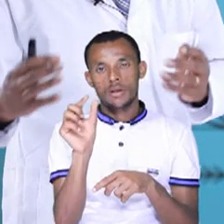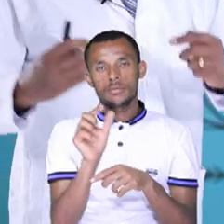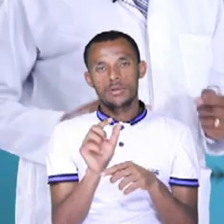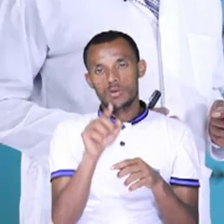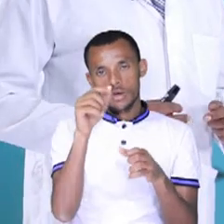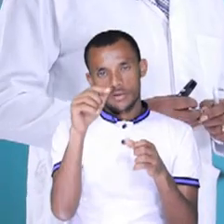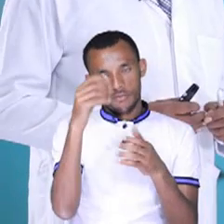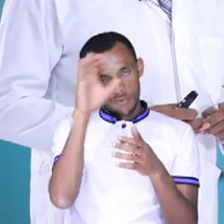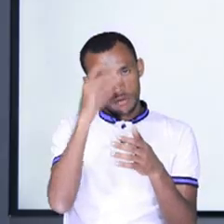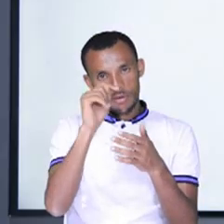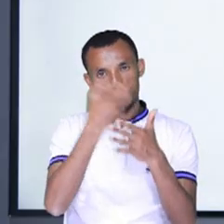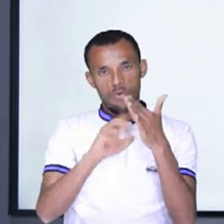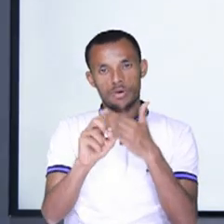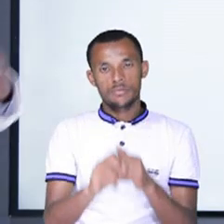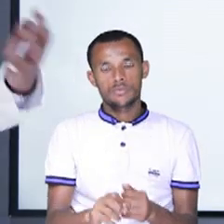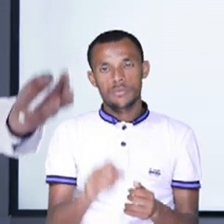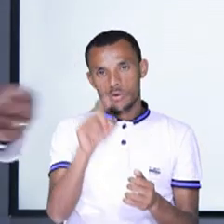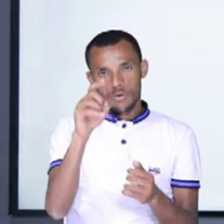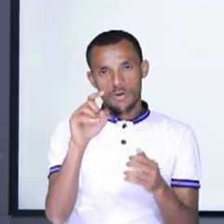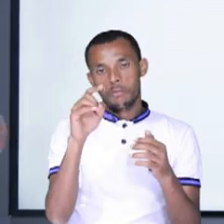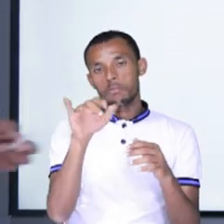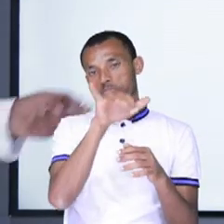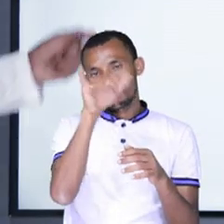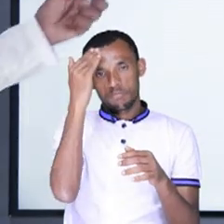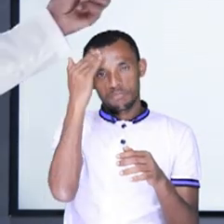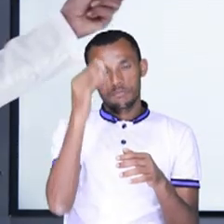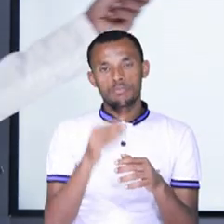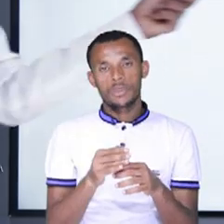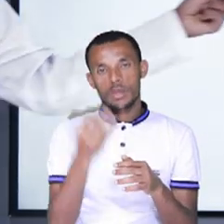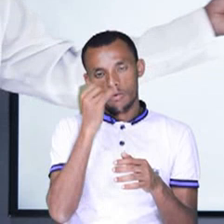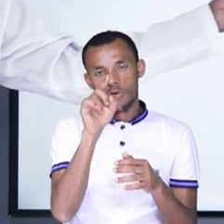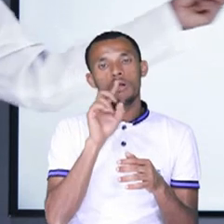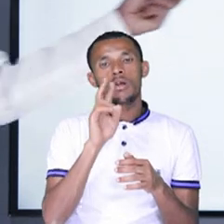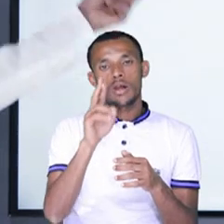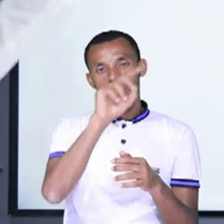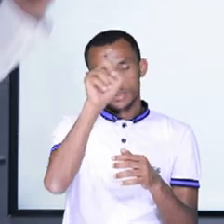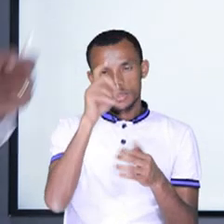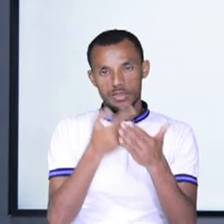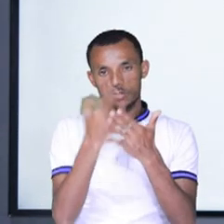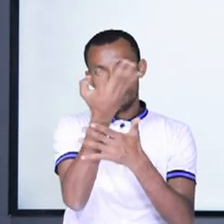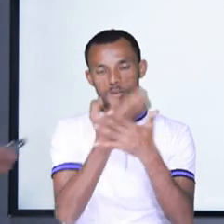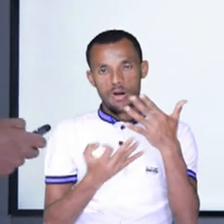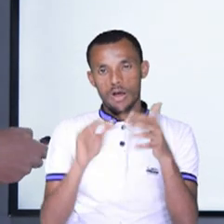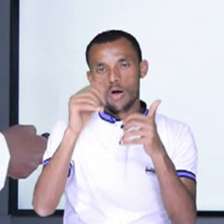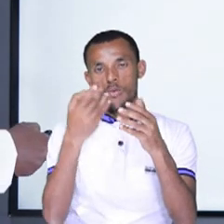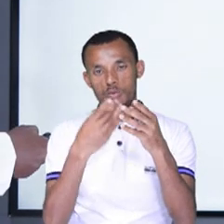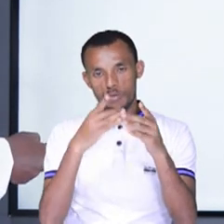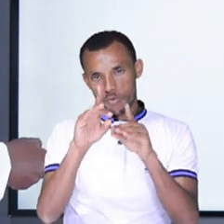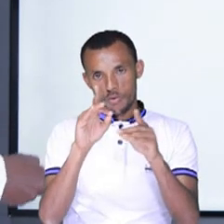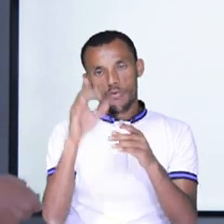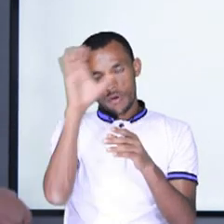can find the product. You are familiar with that. If you are asked to use this formula, how do you